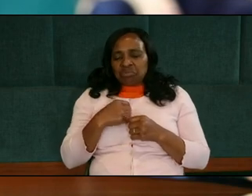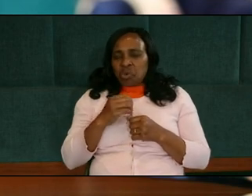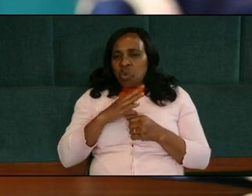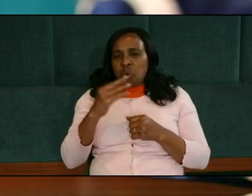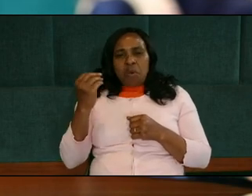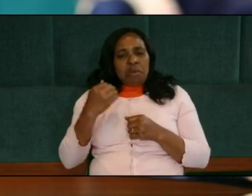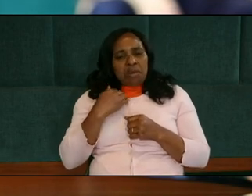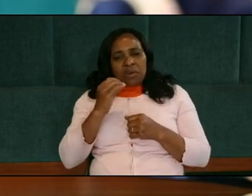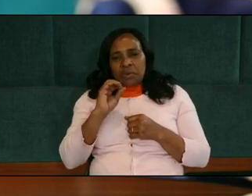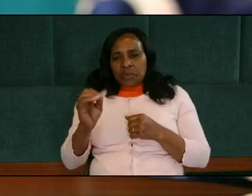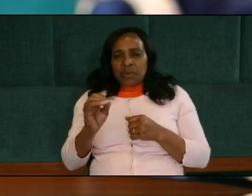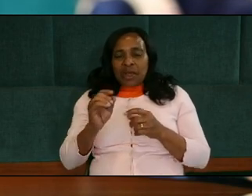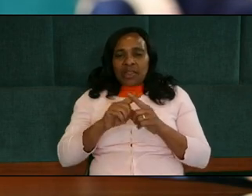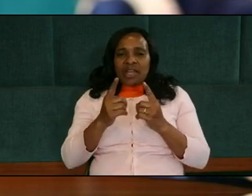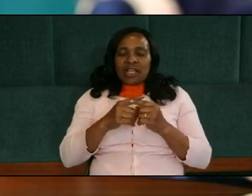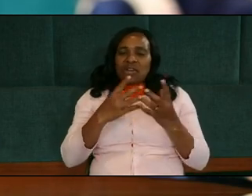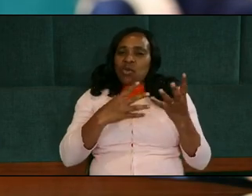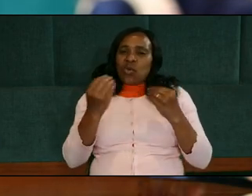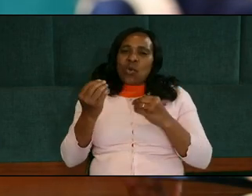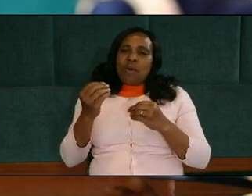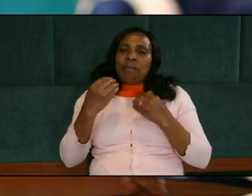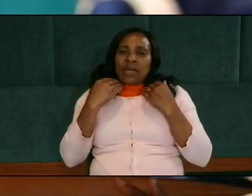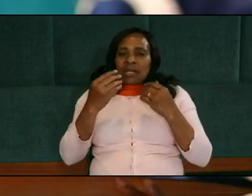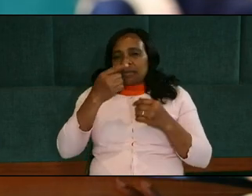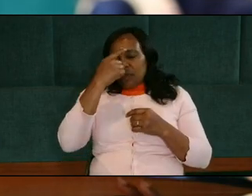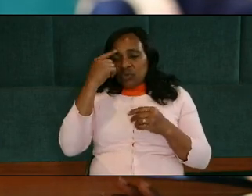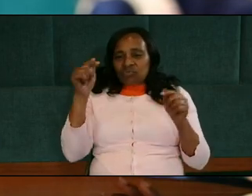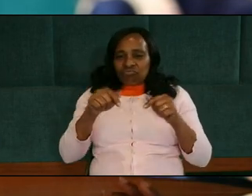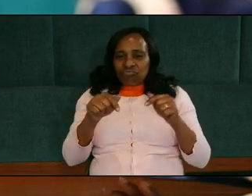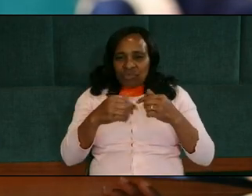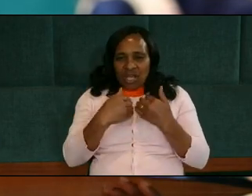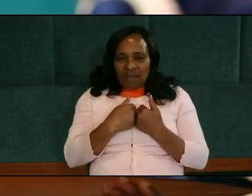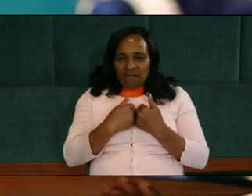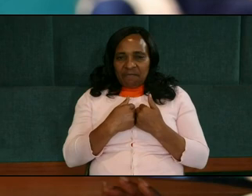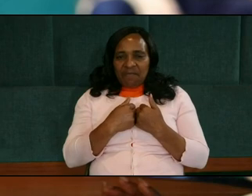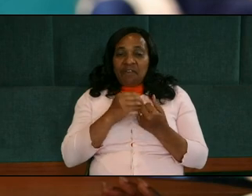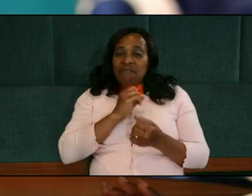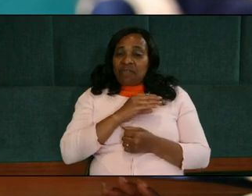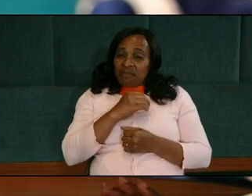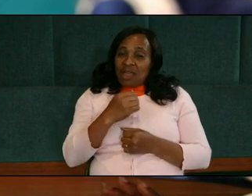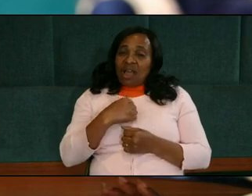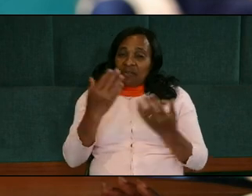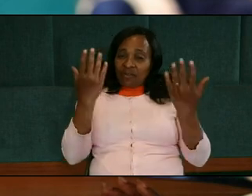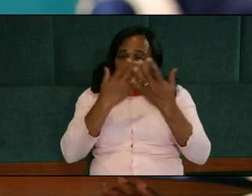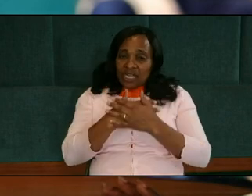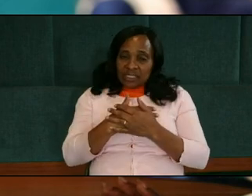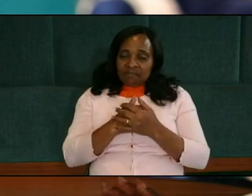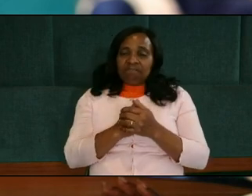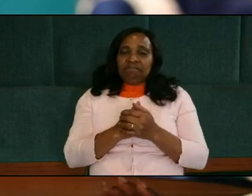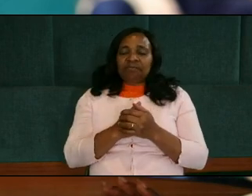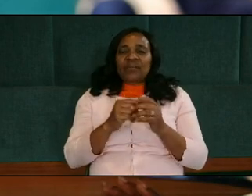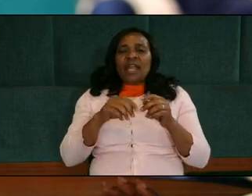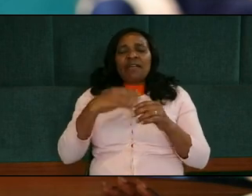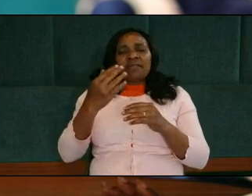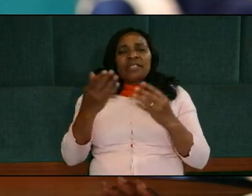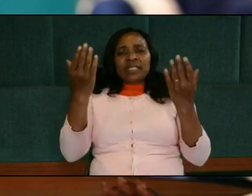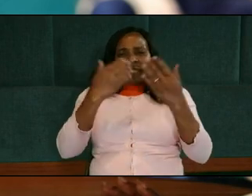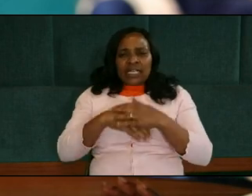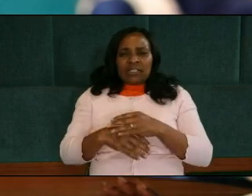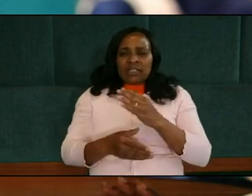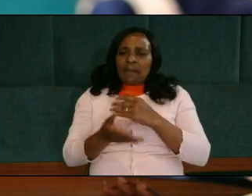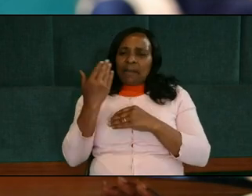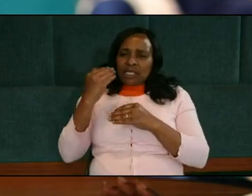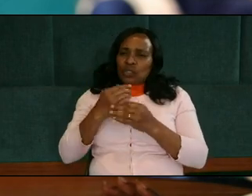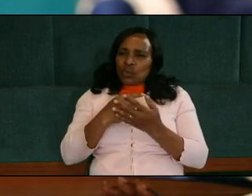bed." Adama didn't want to go to bed because she was scared. She was scared of the night. Every night for the past